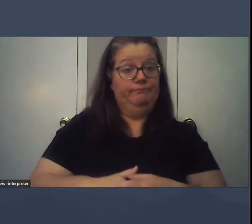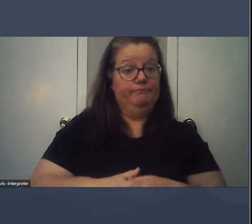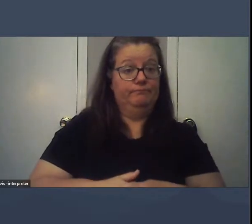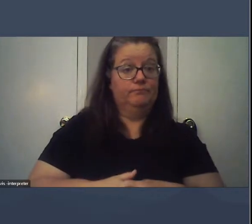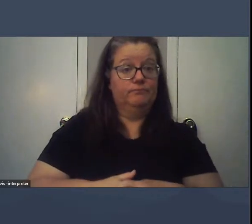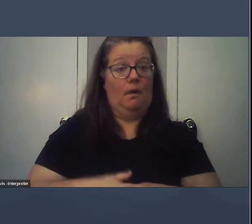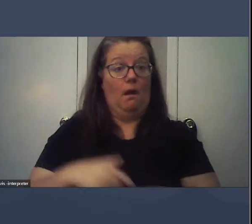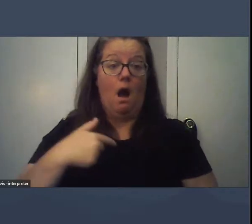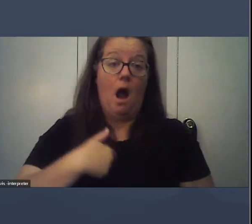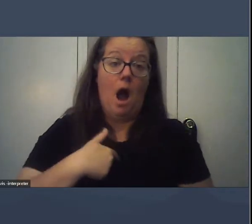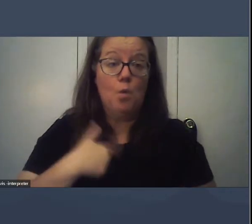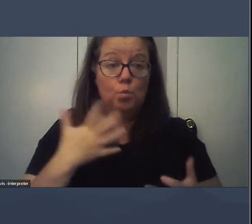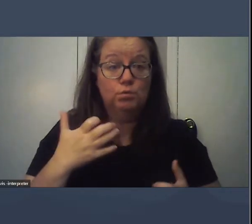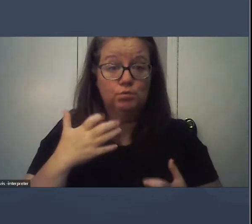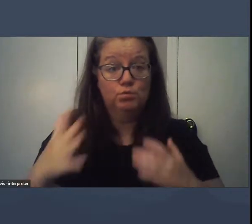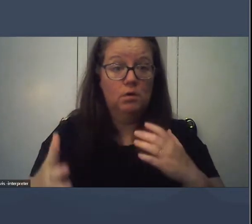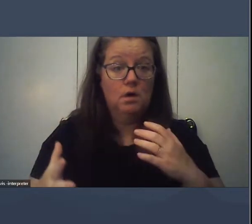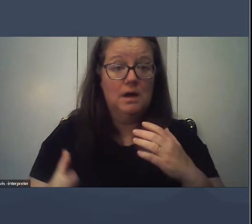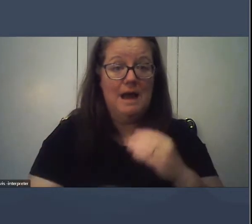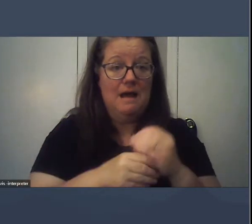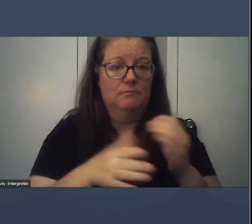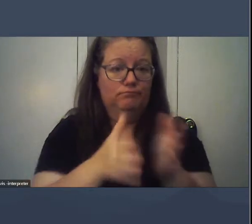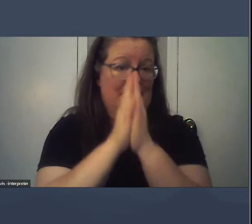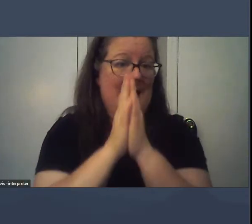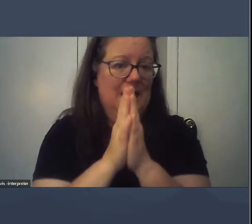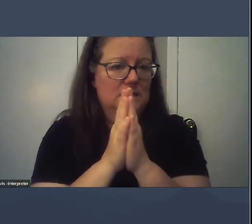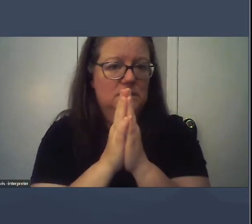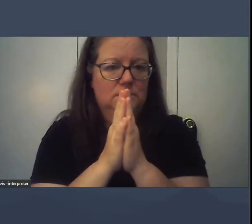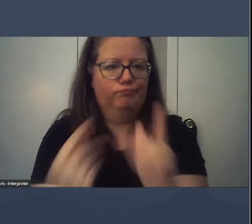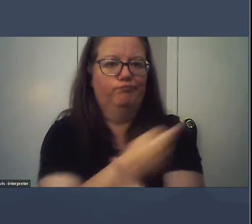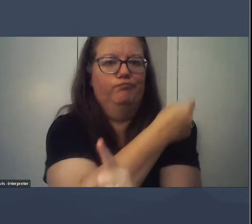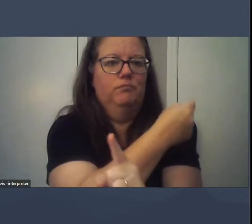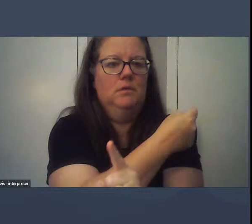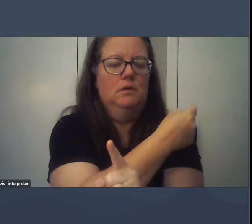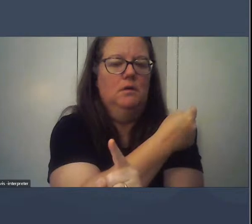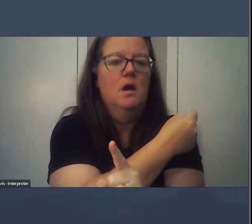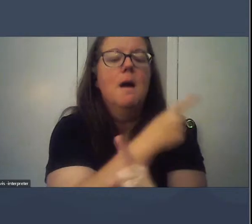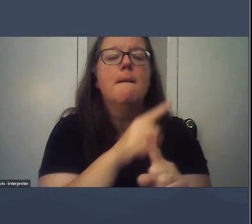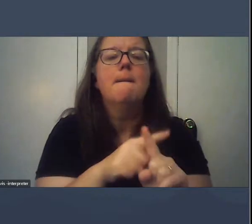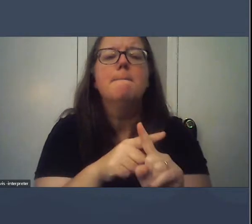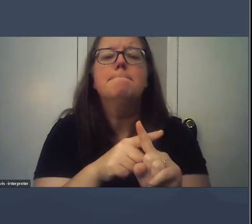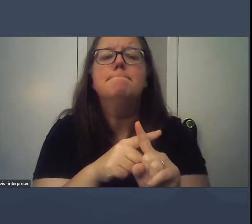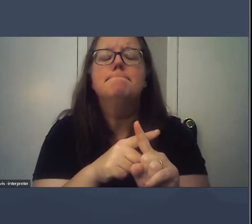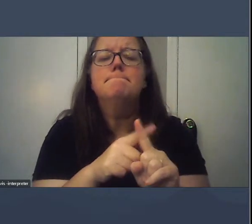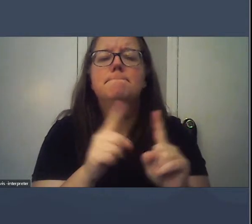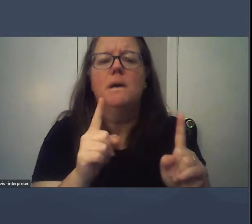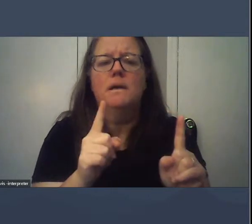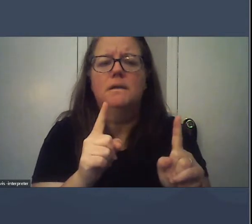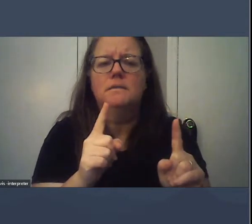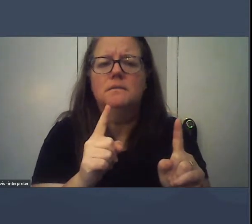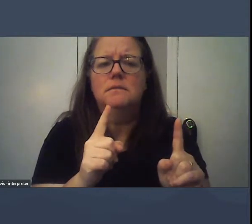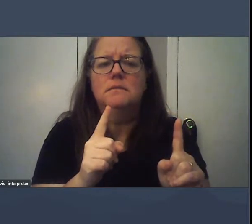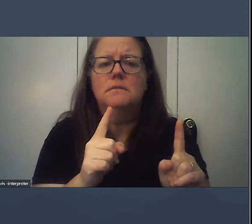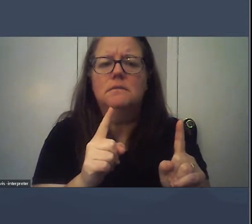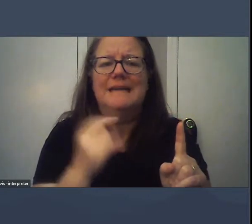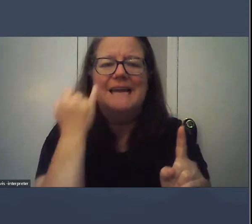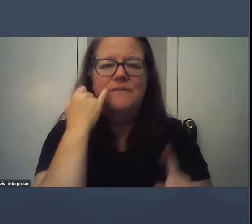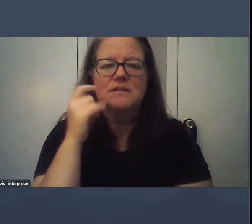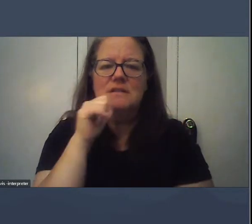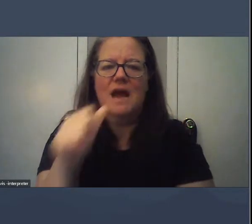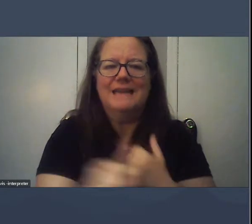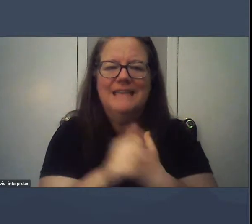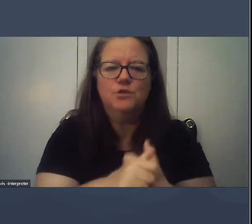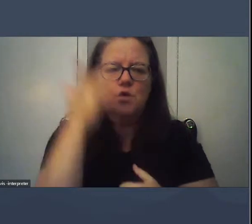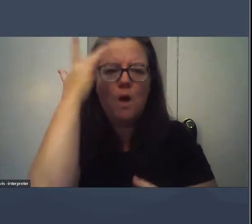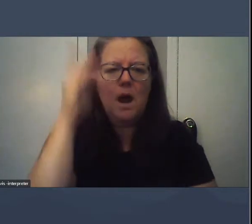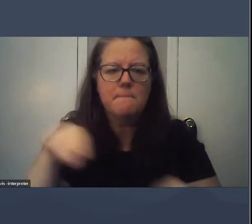What I wanted to ask don't have anything to do with this, but issue was brought up that if it's not toxic, why are you all moving